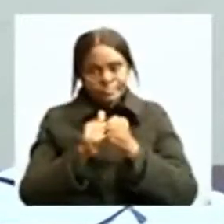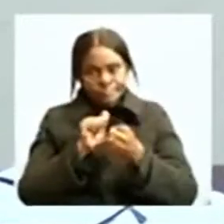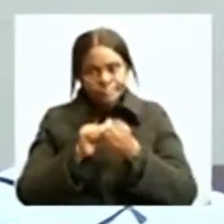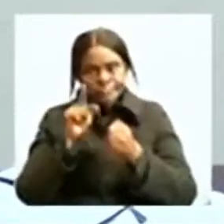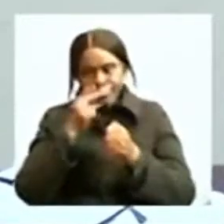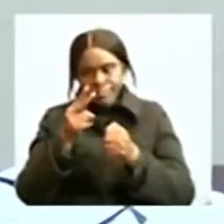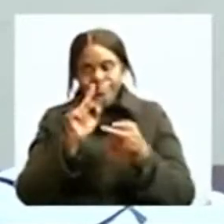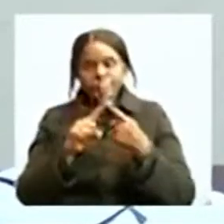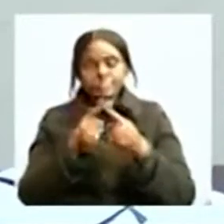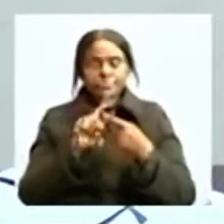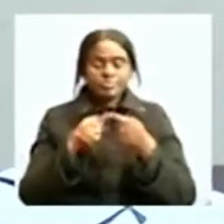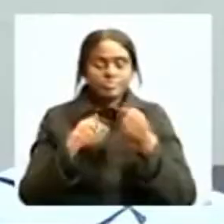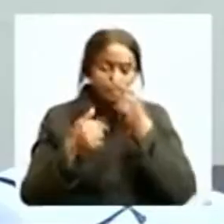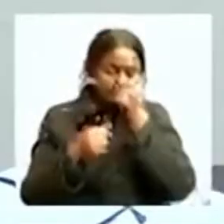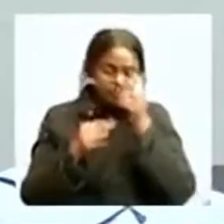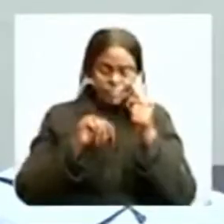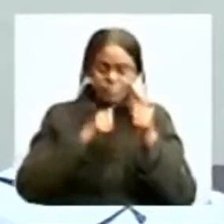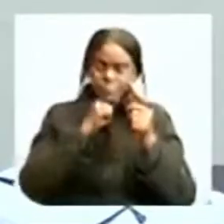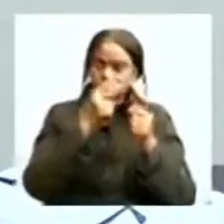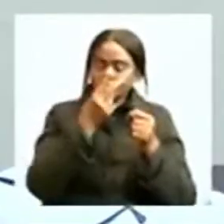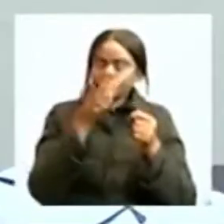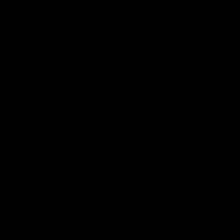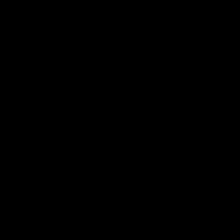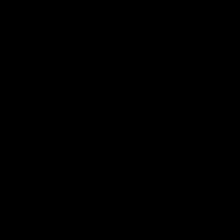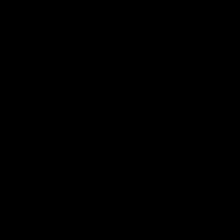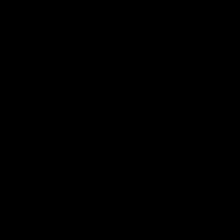friend. But we don't see that.